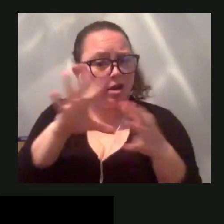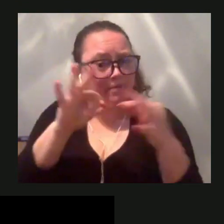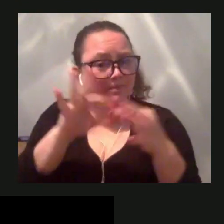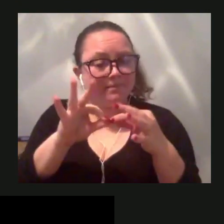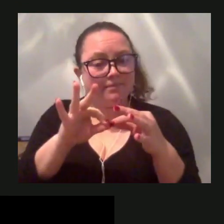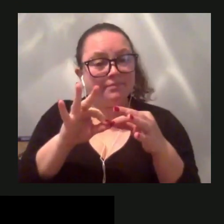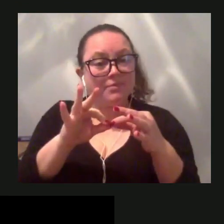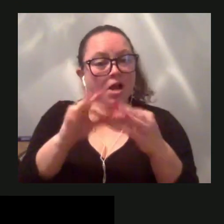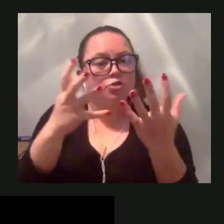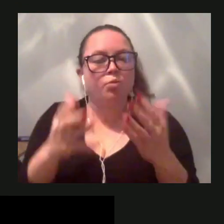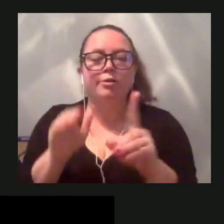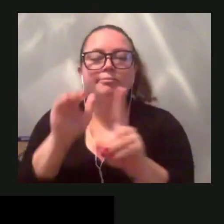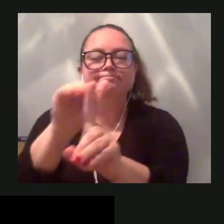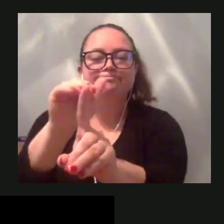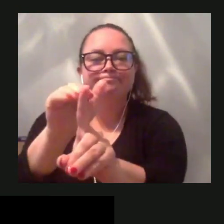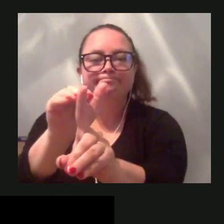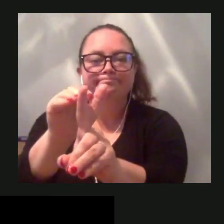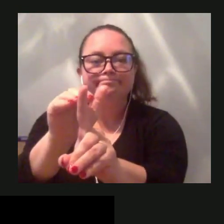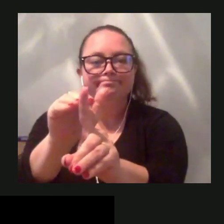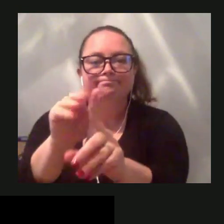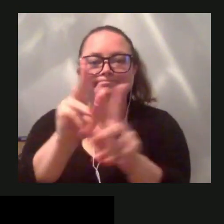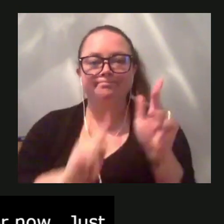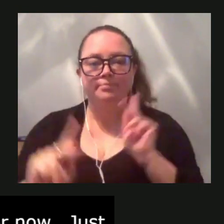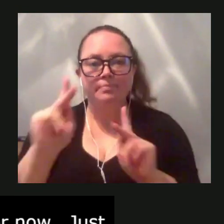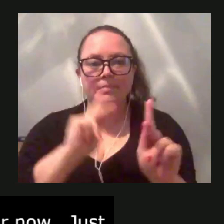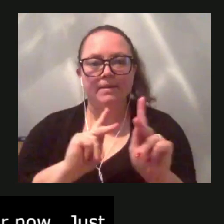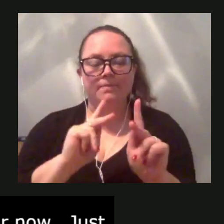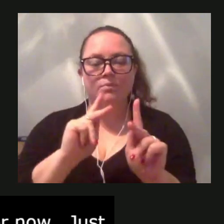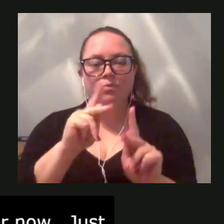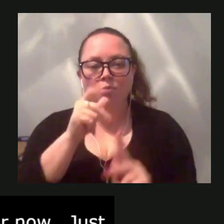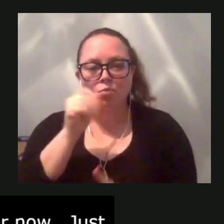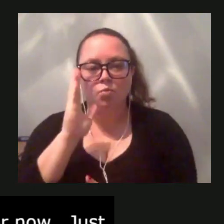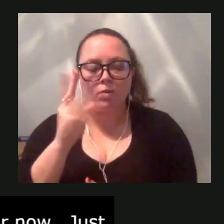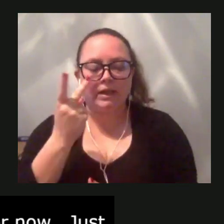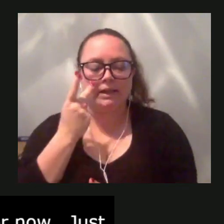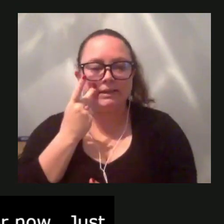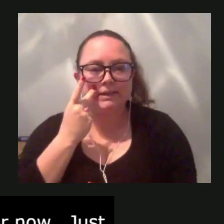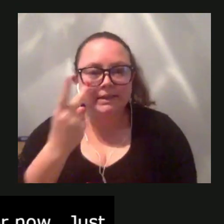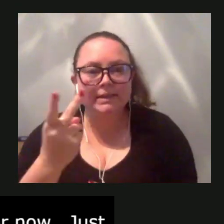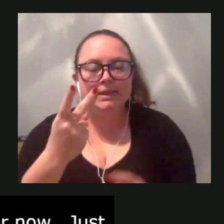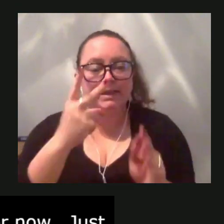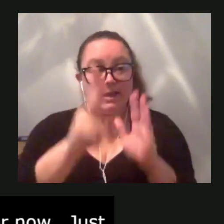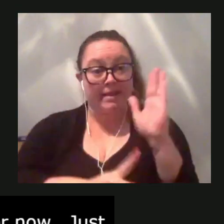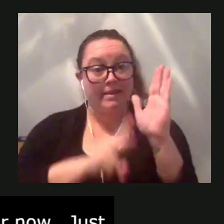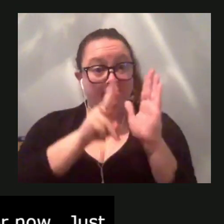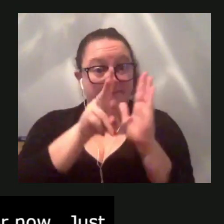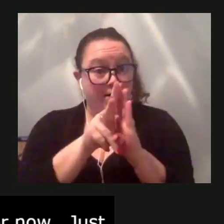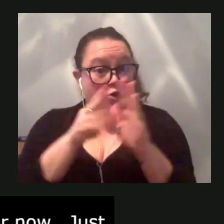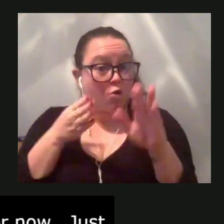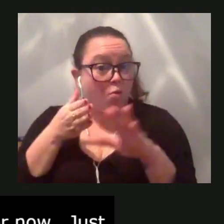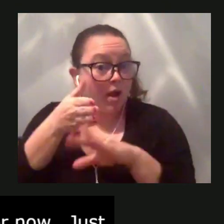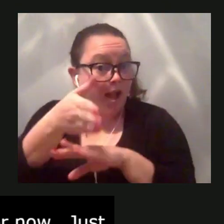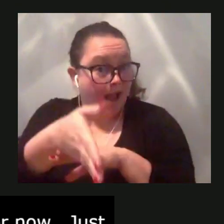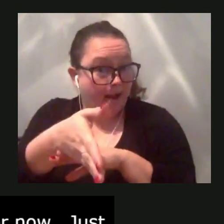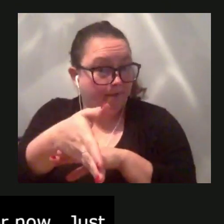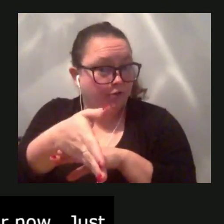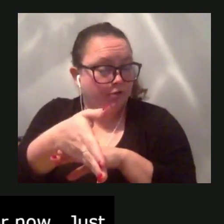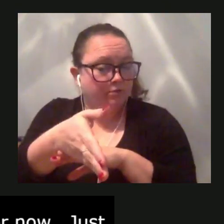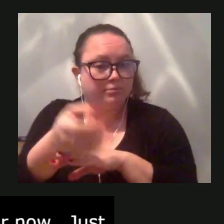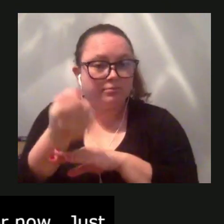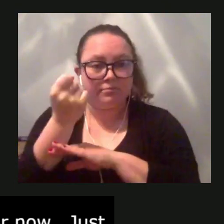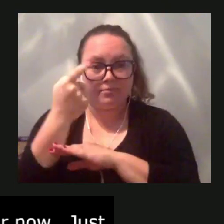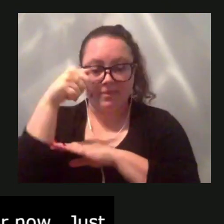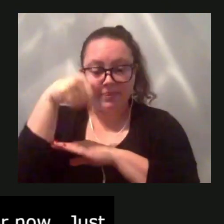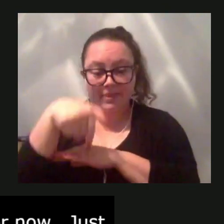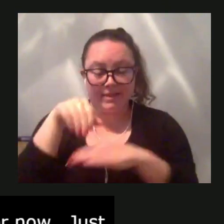to the people and who would see the videos afterwards that this accessibility